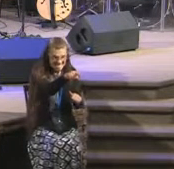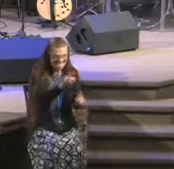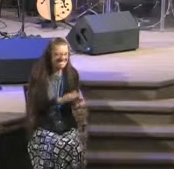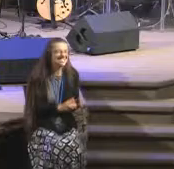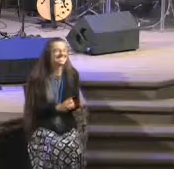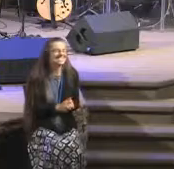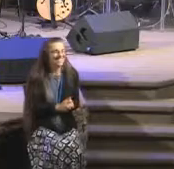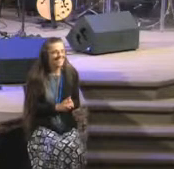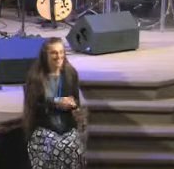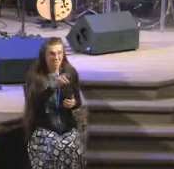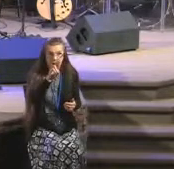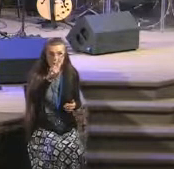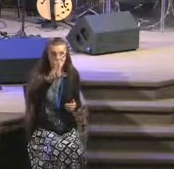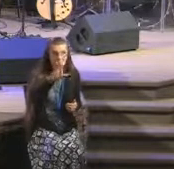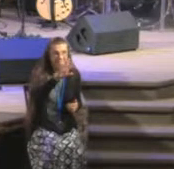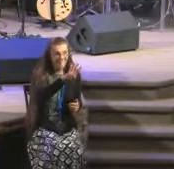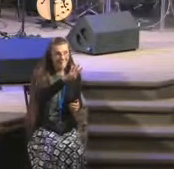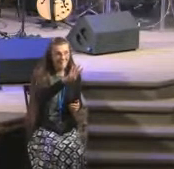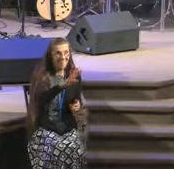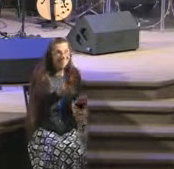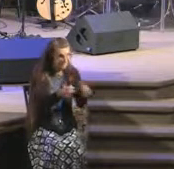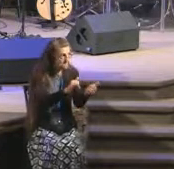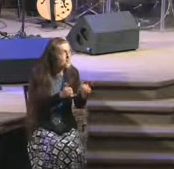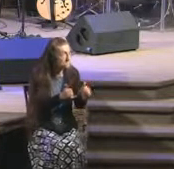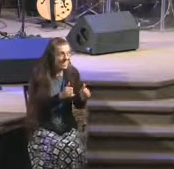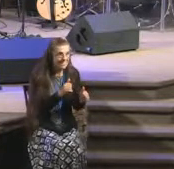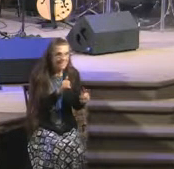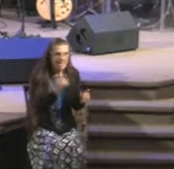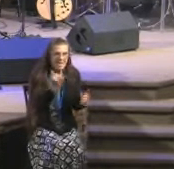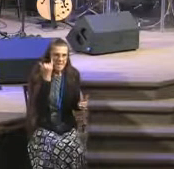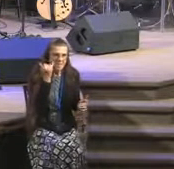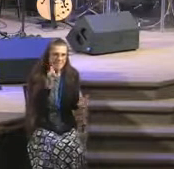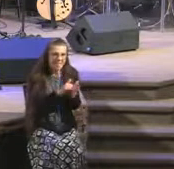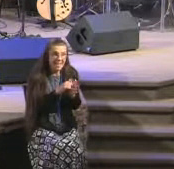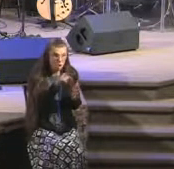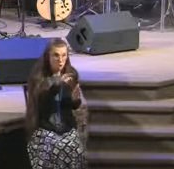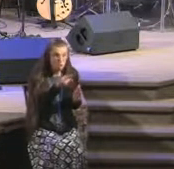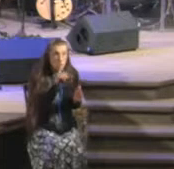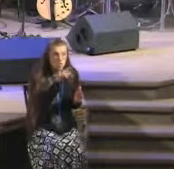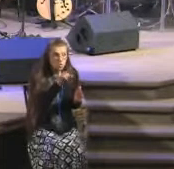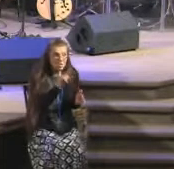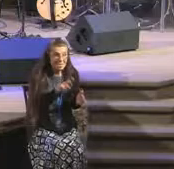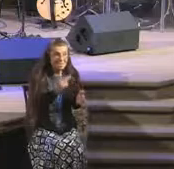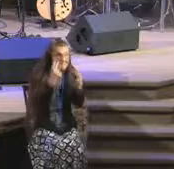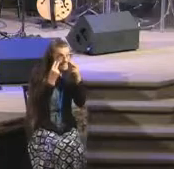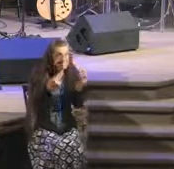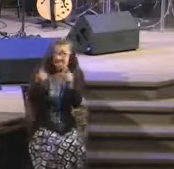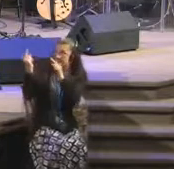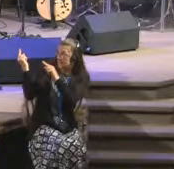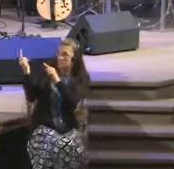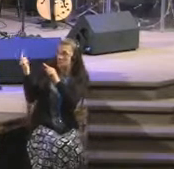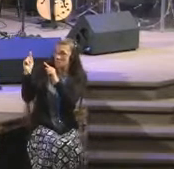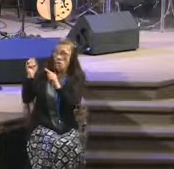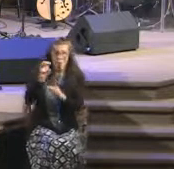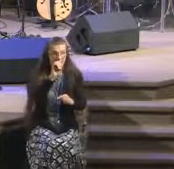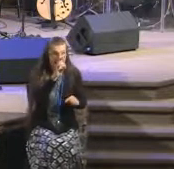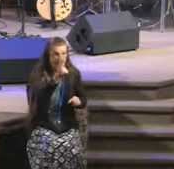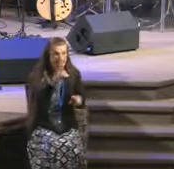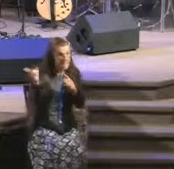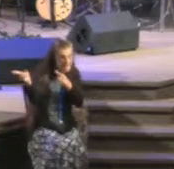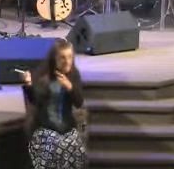well. So we've got three or four already that are wanting to be baptized. If that's you, you need to come see myself or see Pastor Ed, and we want to